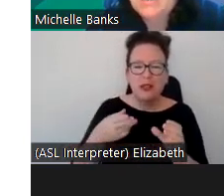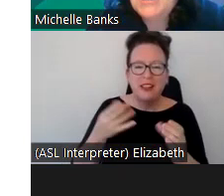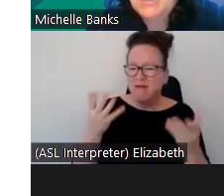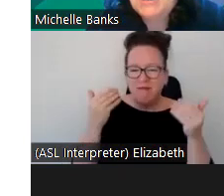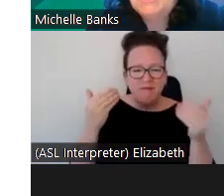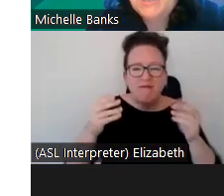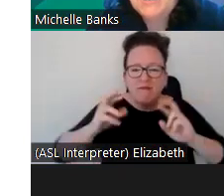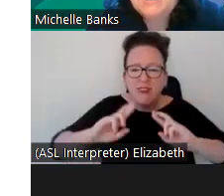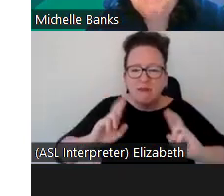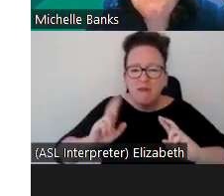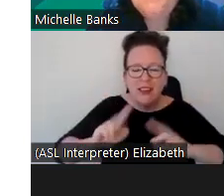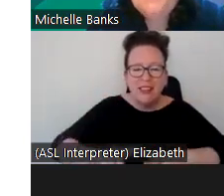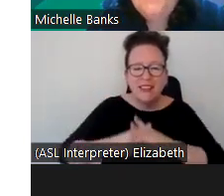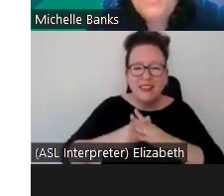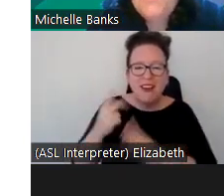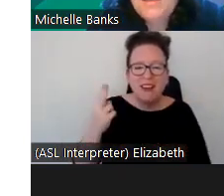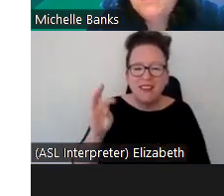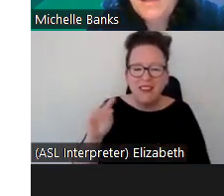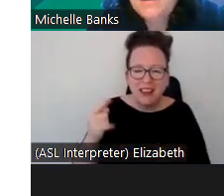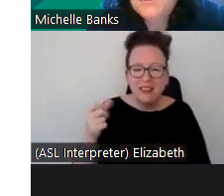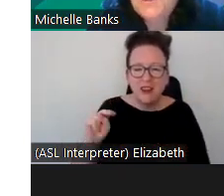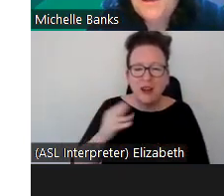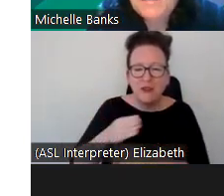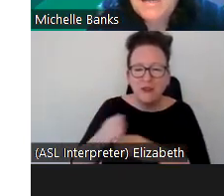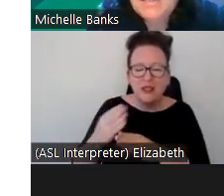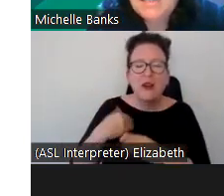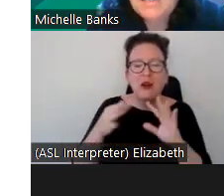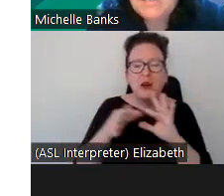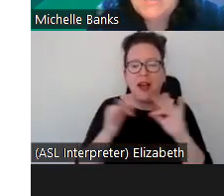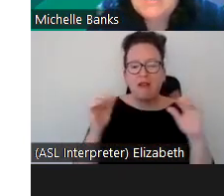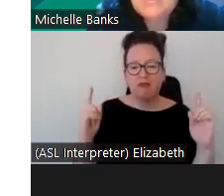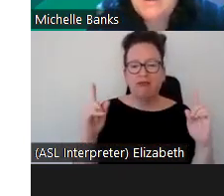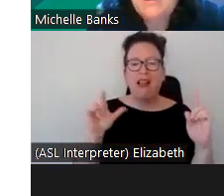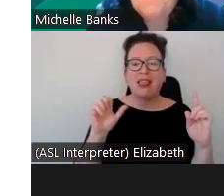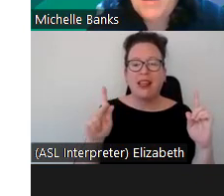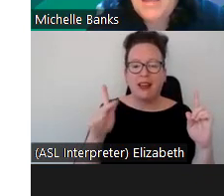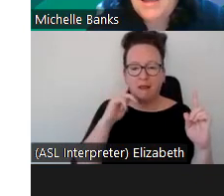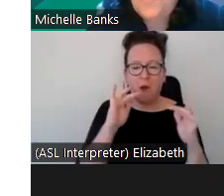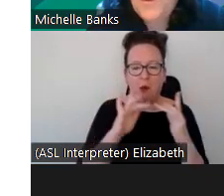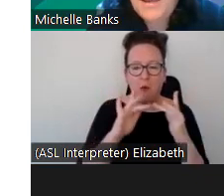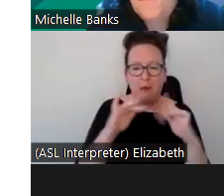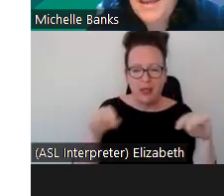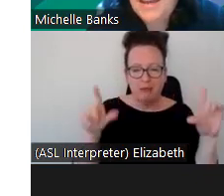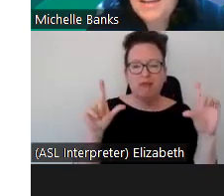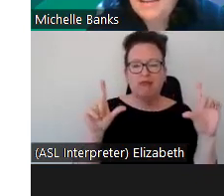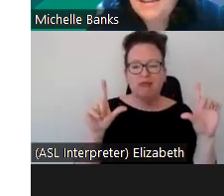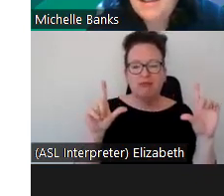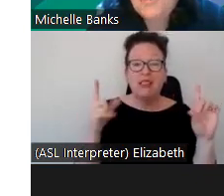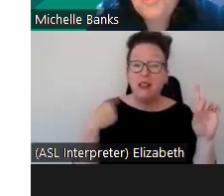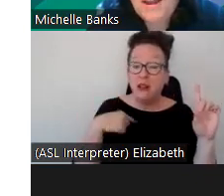into NextGen Careers. We have a link to a website and we have made